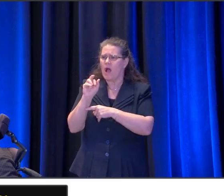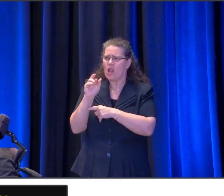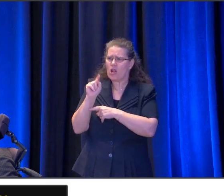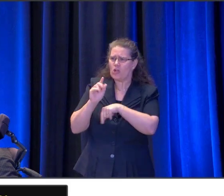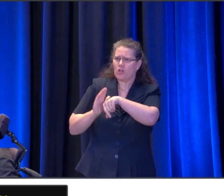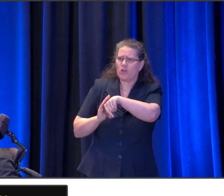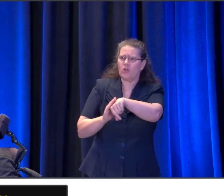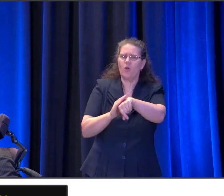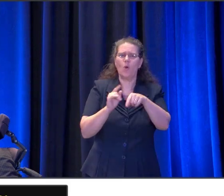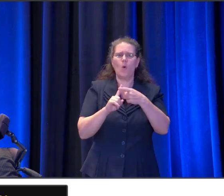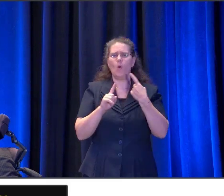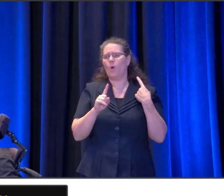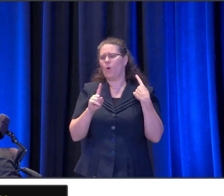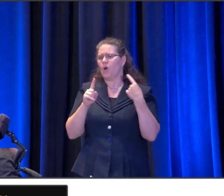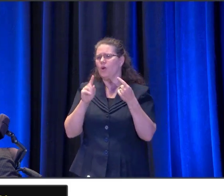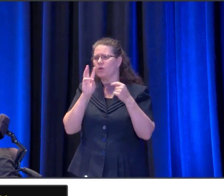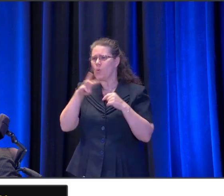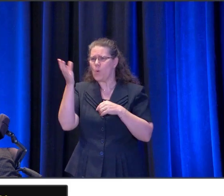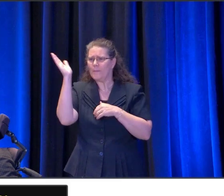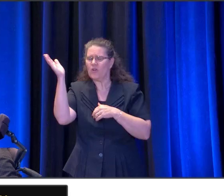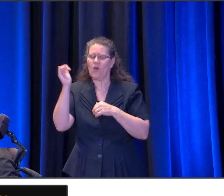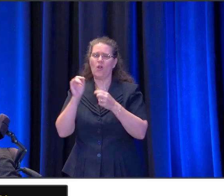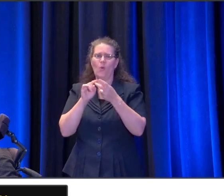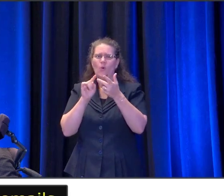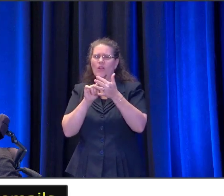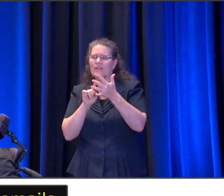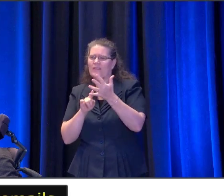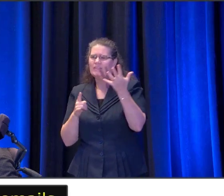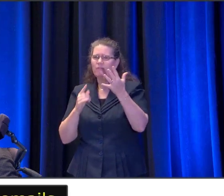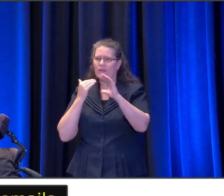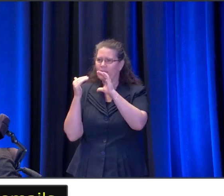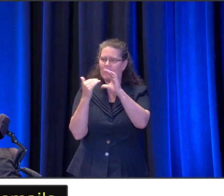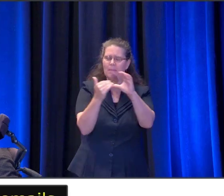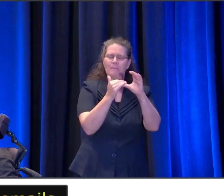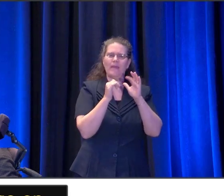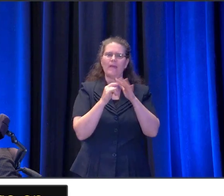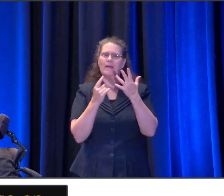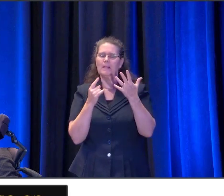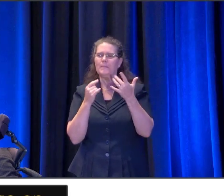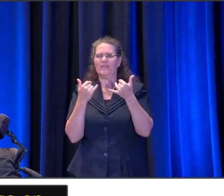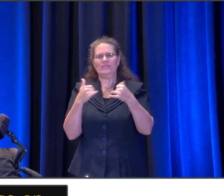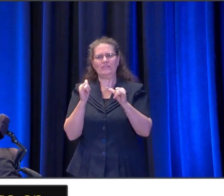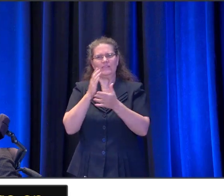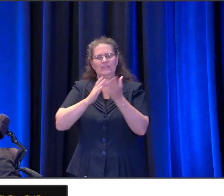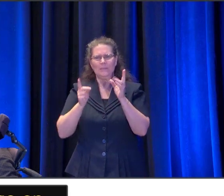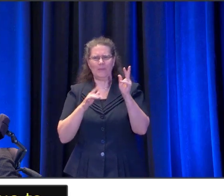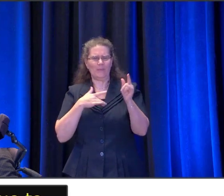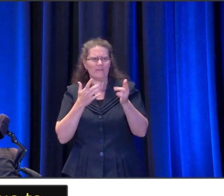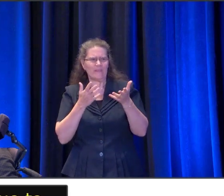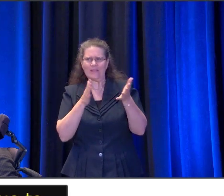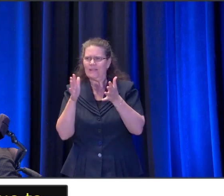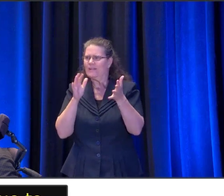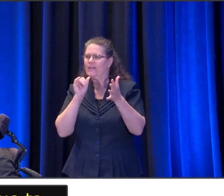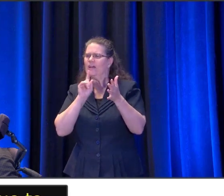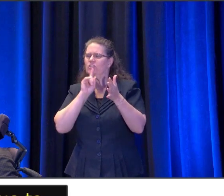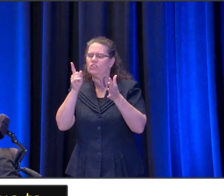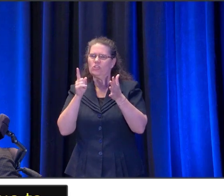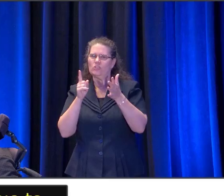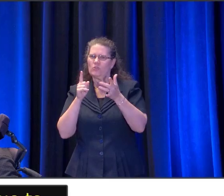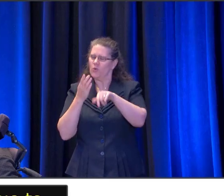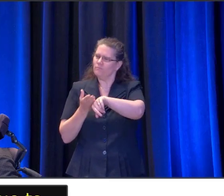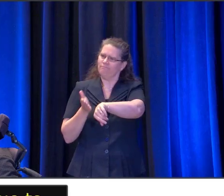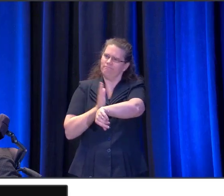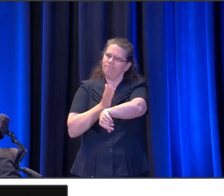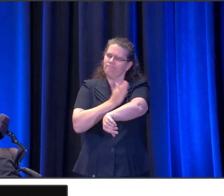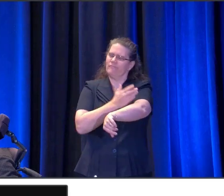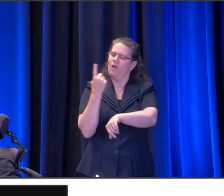on. There's still ways that we can continue to build upon and improve that. So I think that's really going to be an important piece of that. And